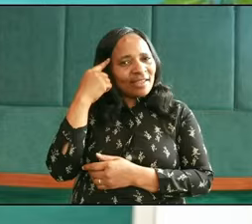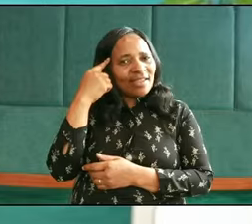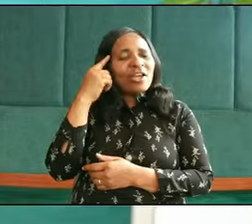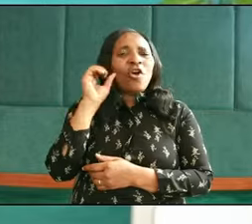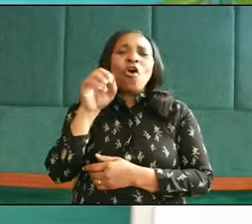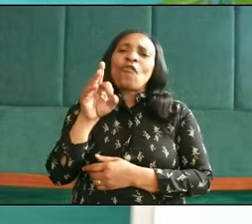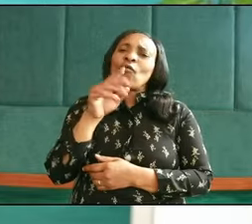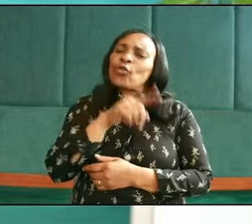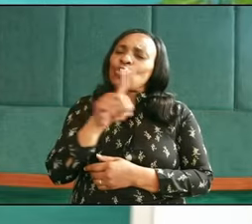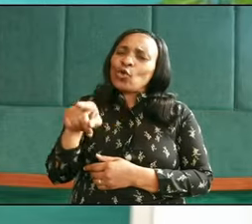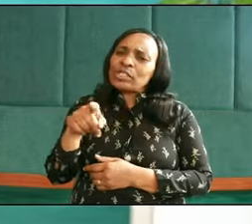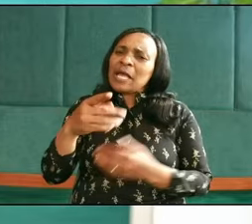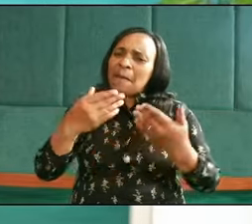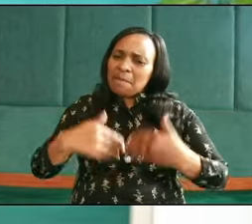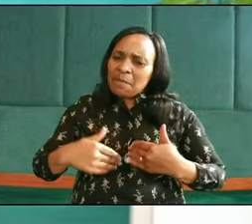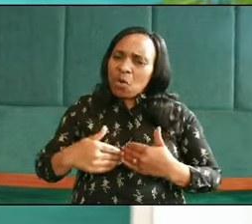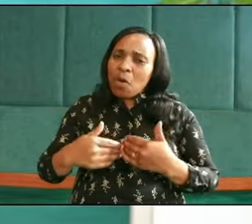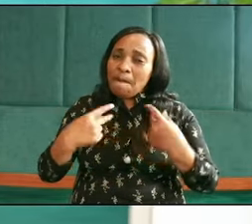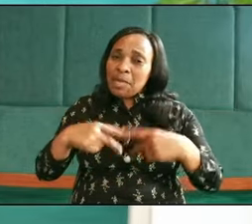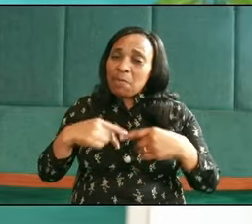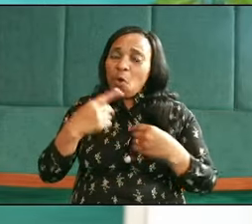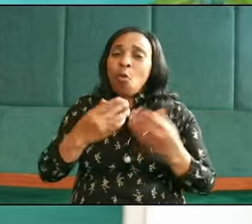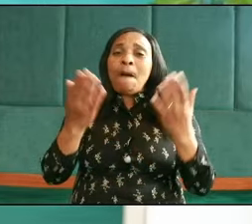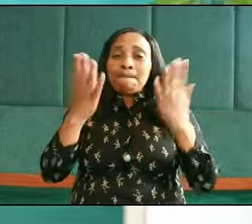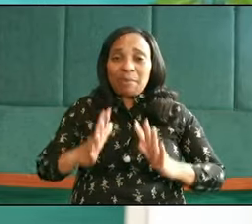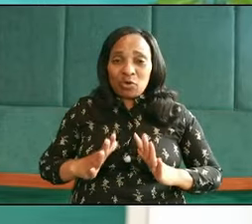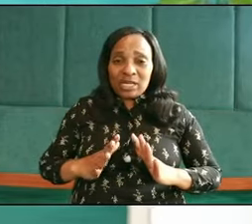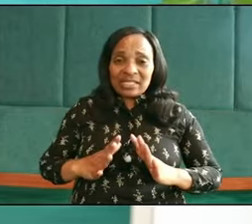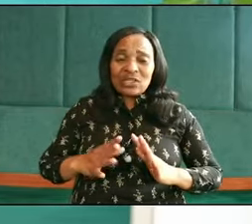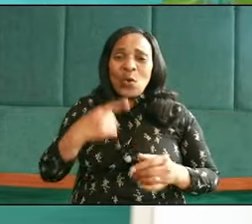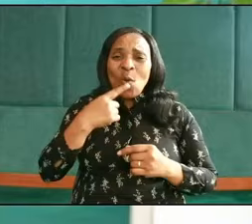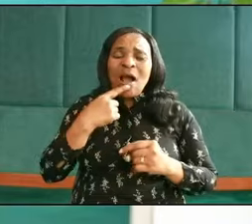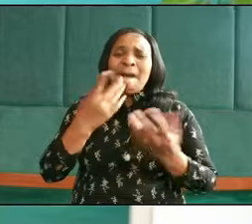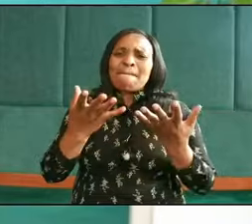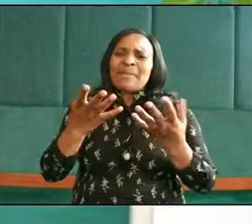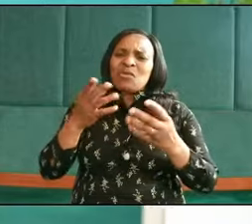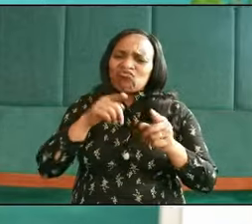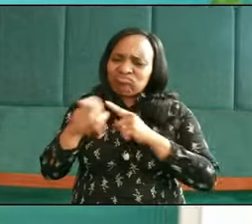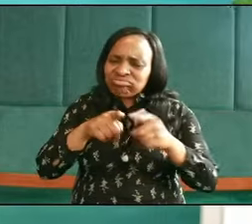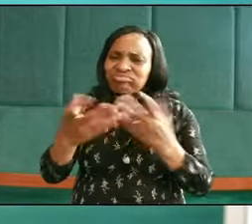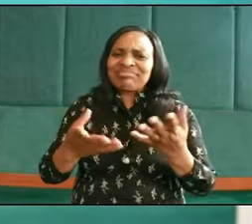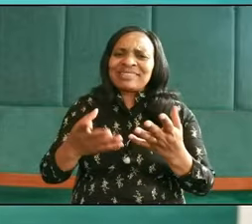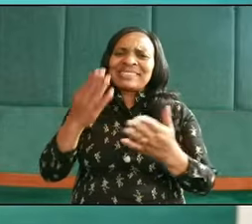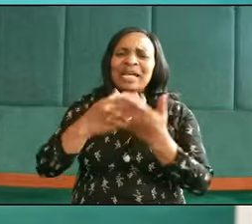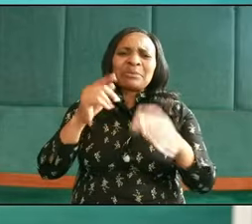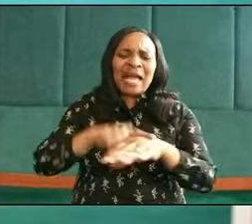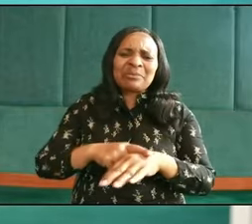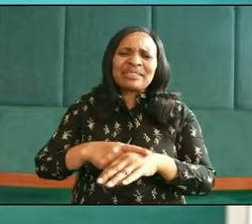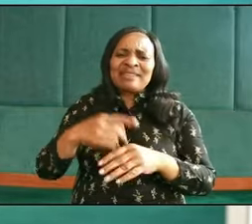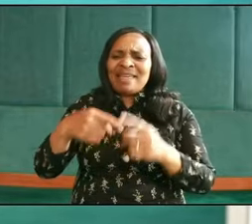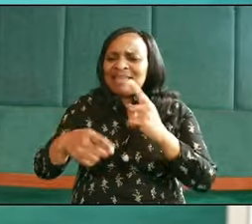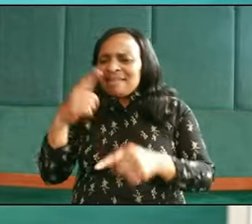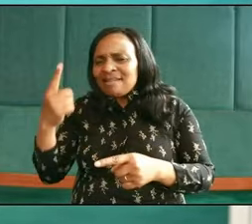ruthless Babylonians who are torturing them. Sometimes they torture them, they put them there, then they